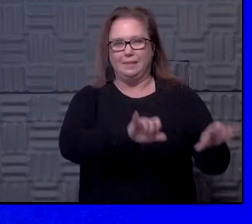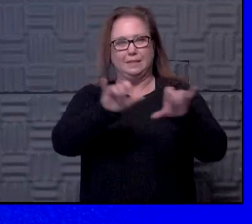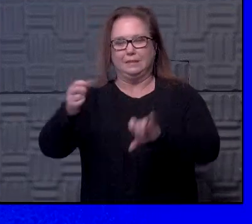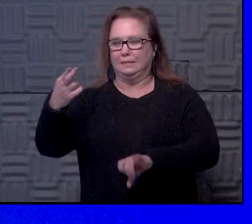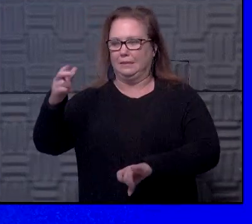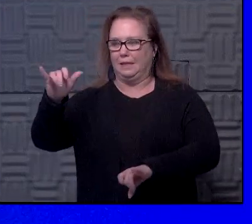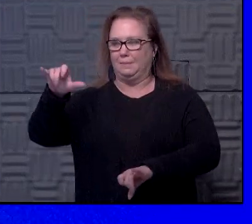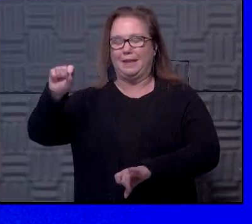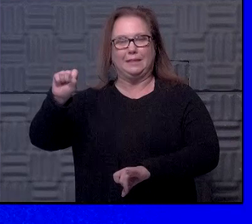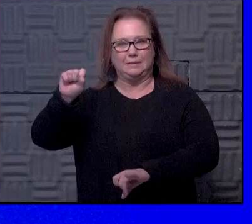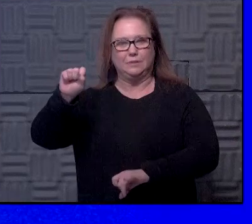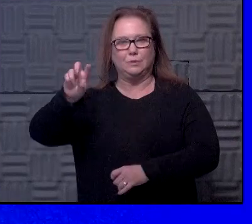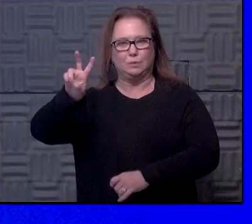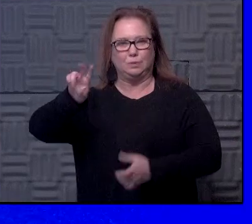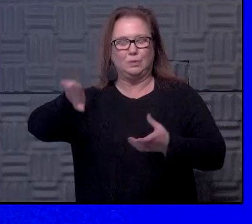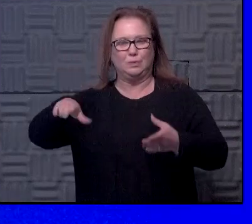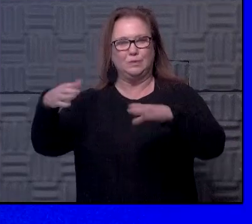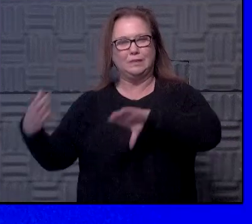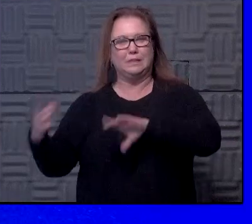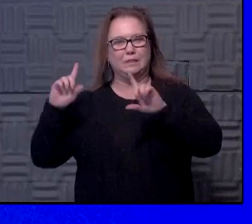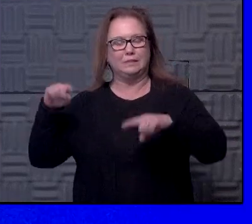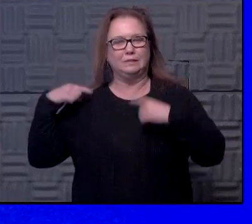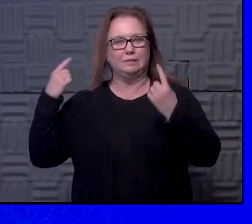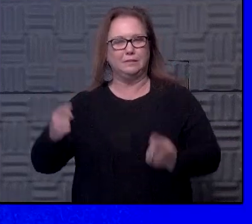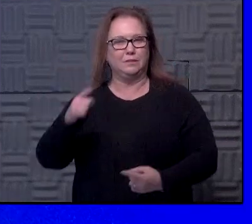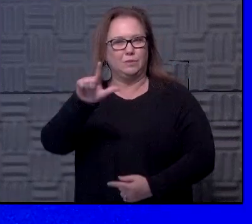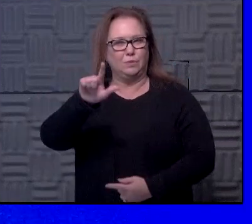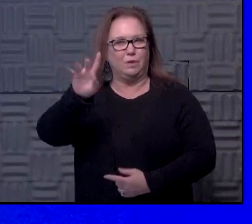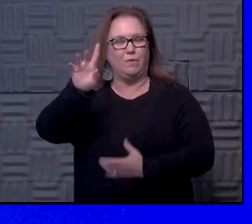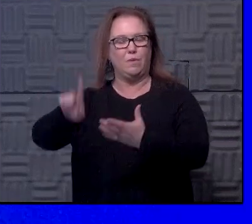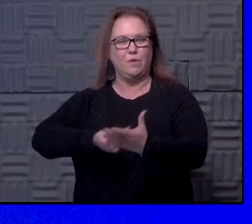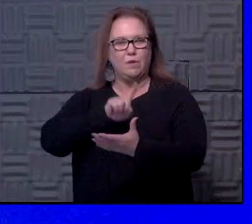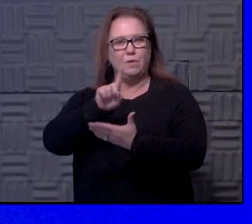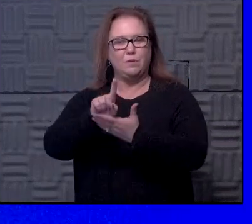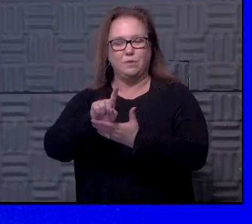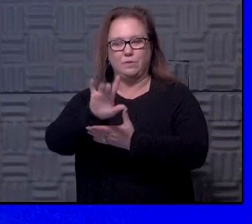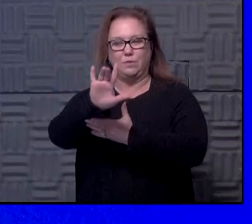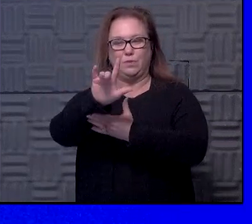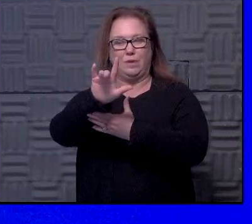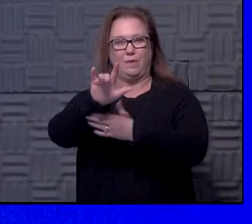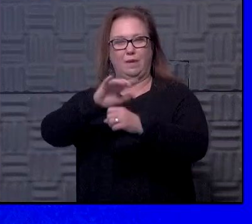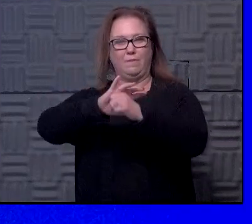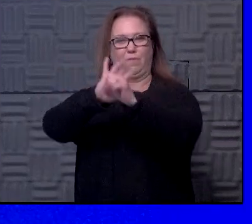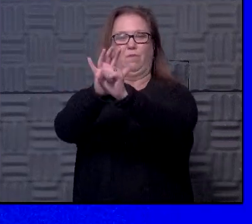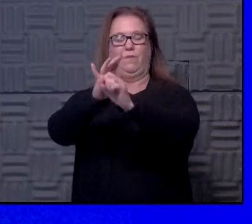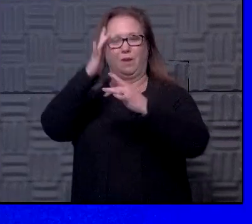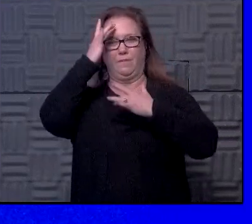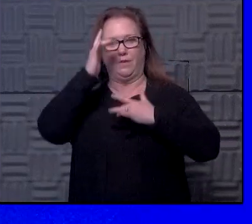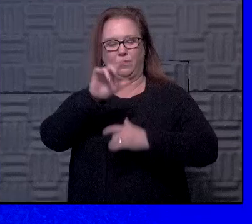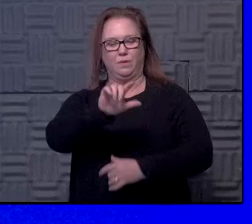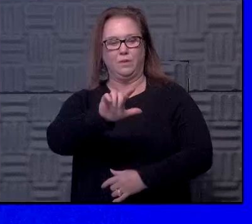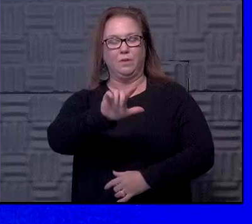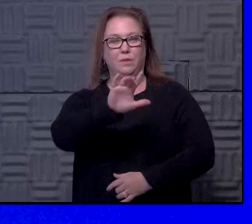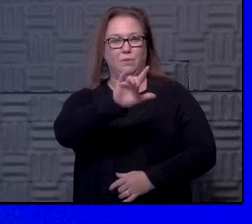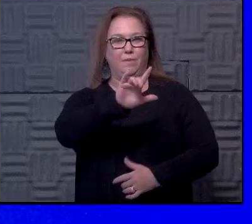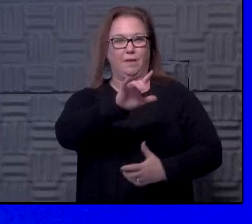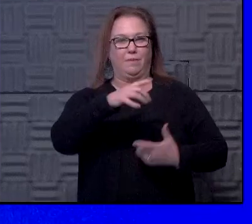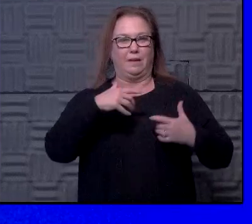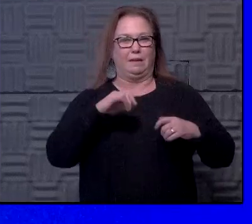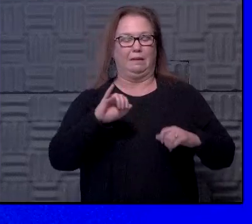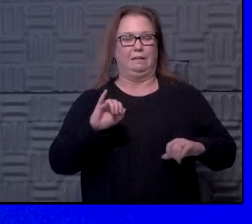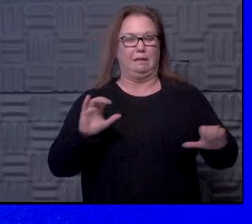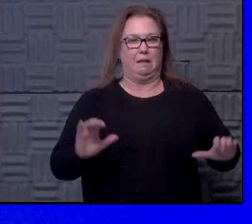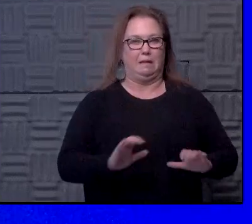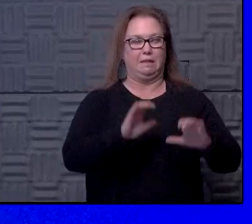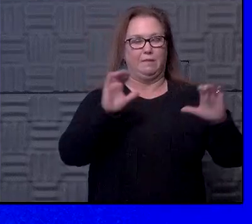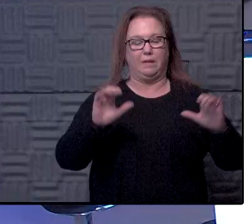2 deaths over the last 24 hours. They have 25 COVID infections with 21 active and 4 in that recovery